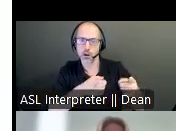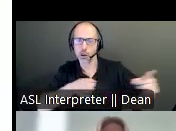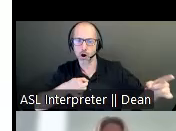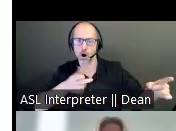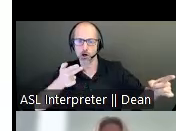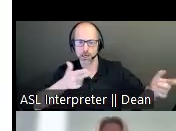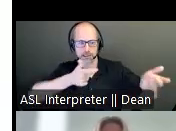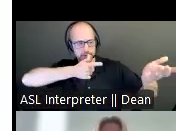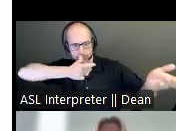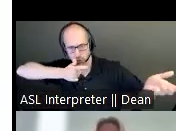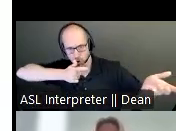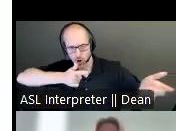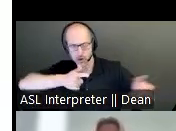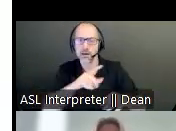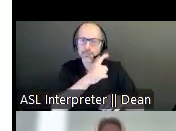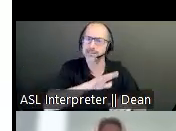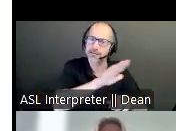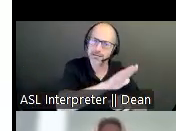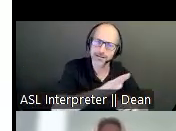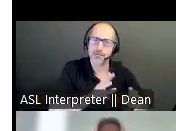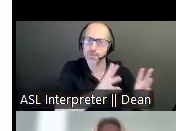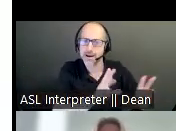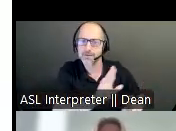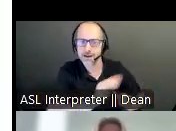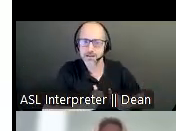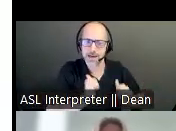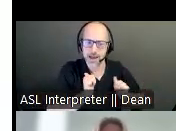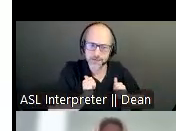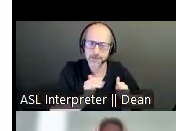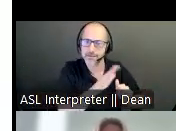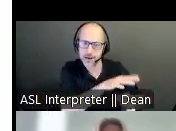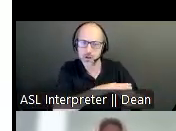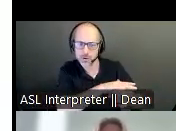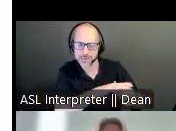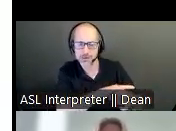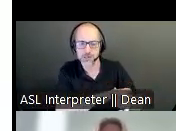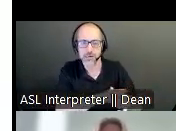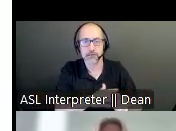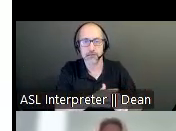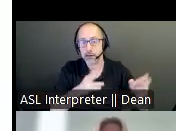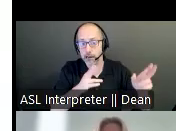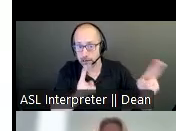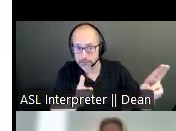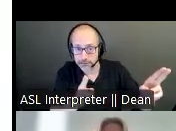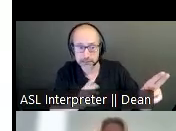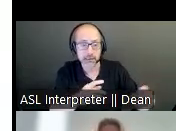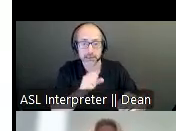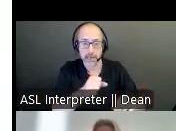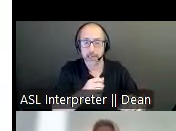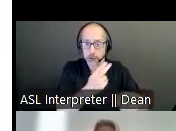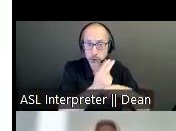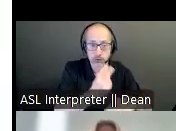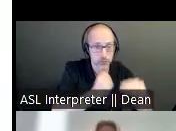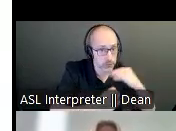geographical location and the way of life of rural, remote, and northern areas of the province. where hunting can be used for sustenance and or